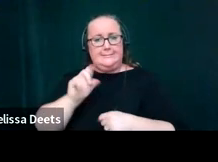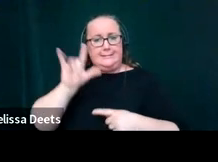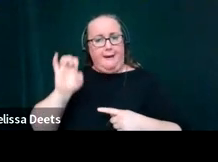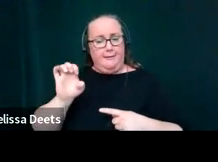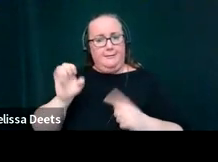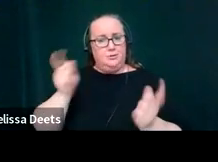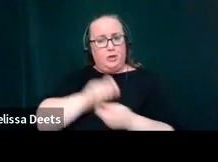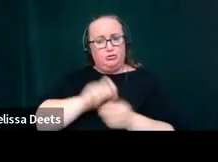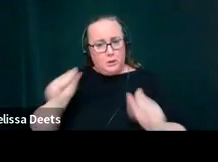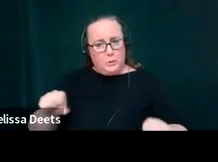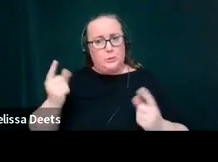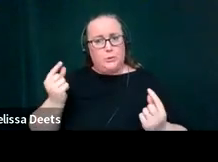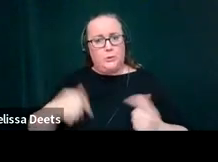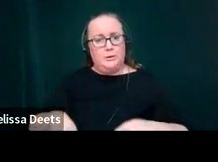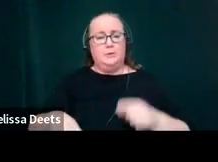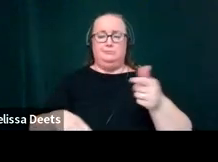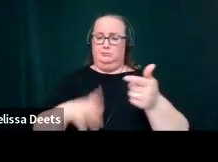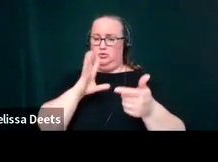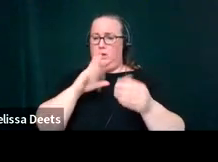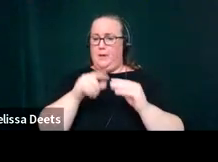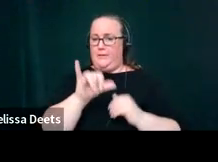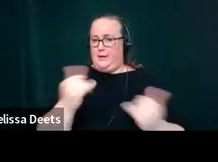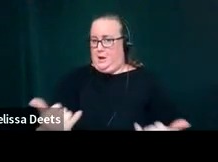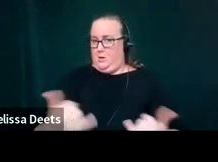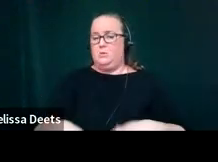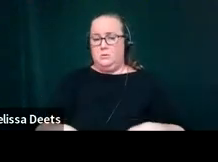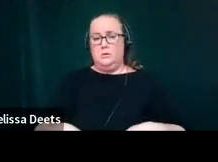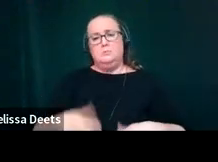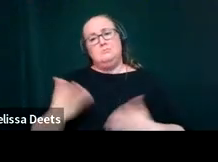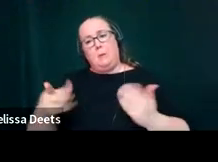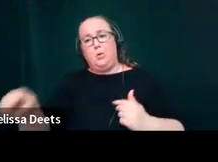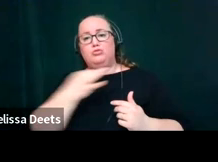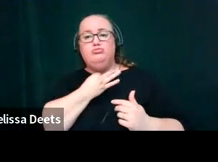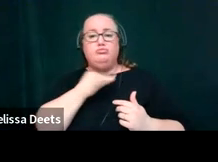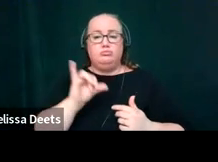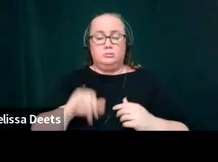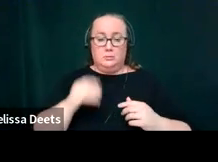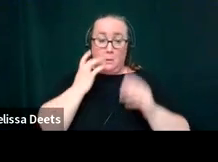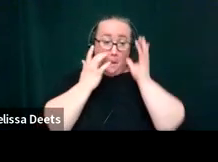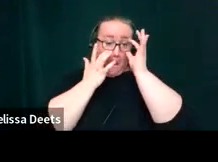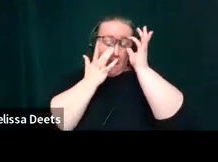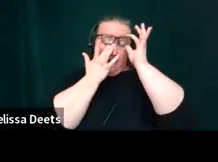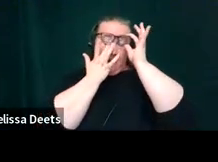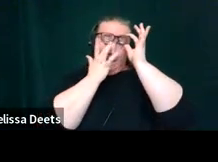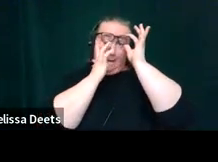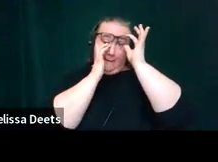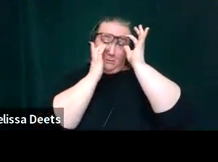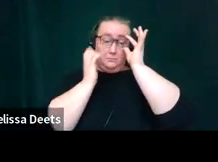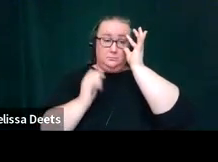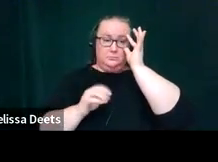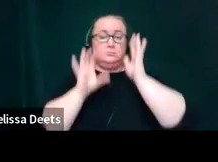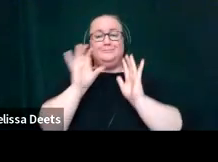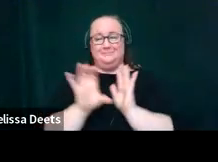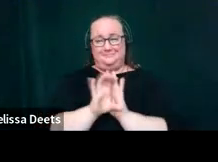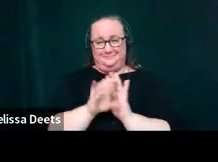disease? And so let's talk about some of those today because our audience may be curious about this as well. So this slide